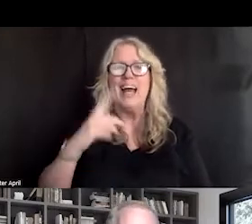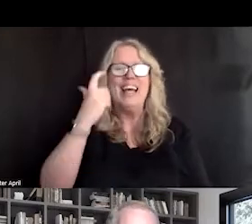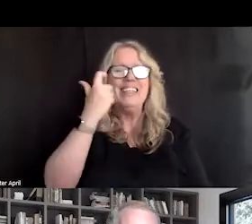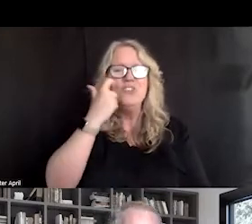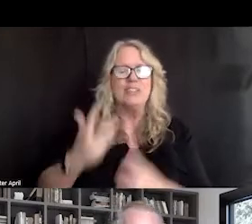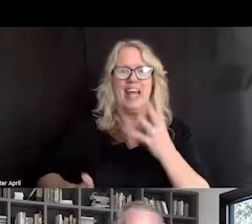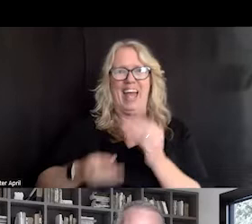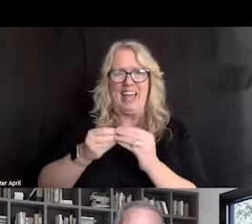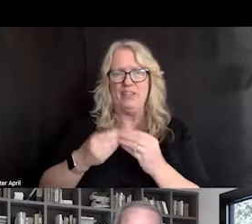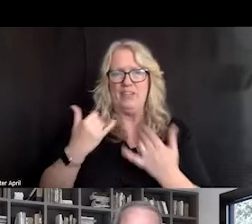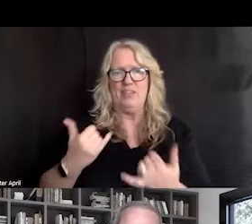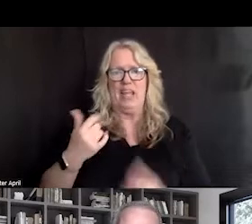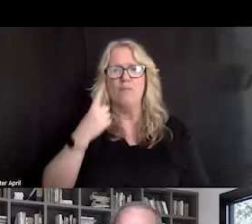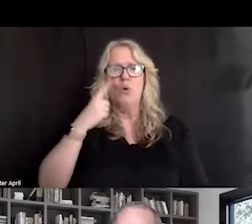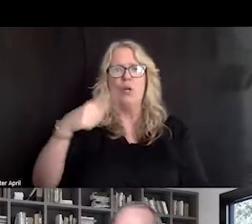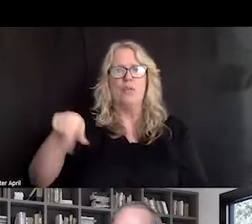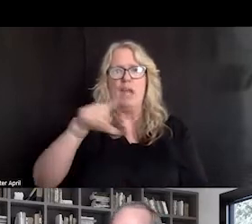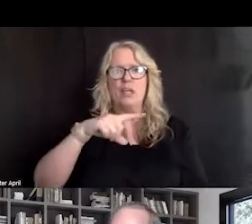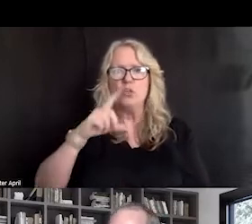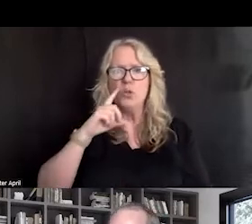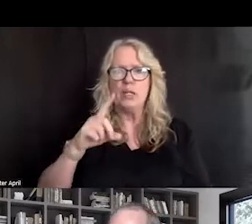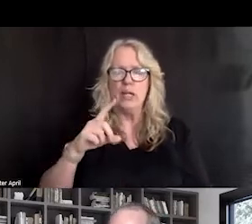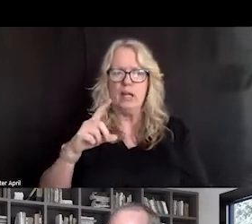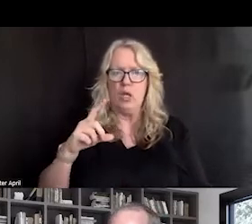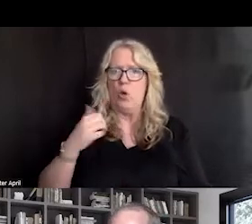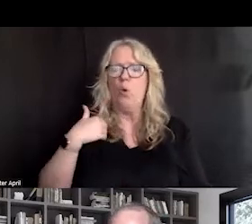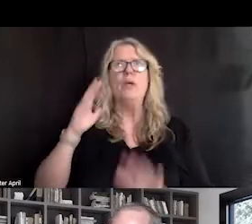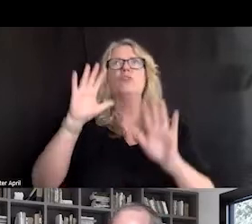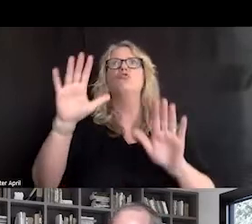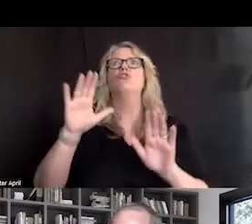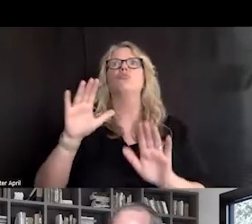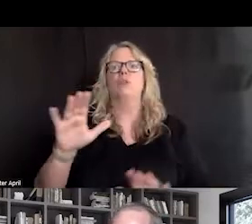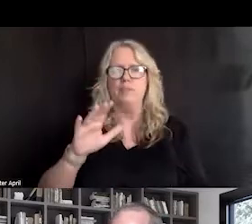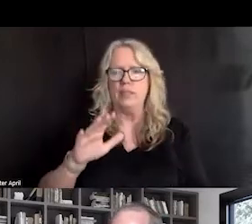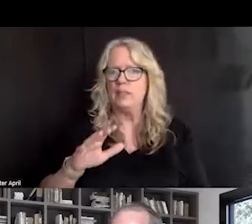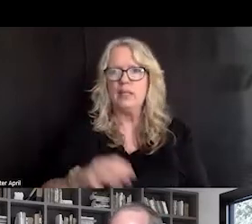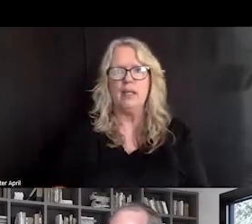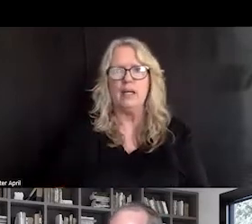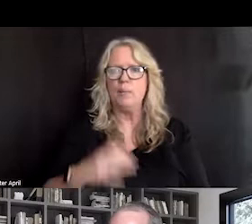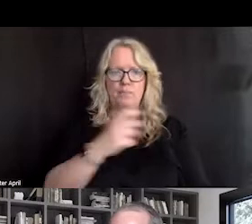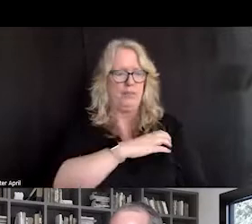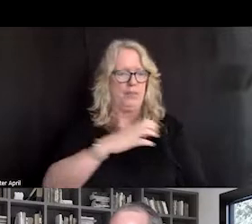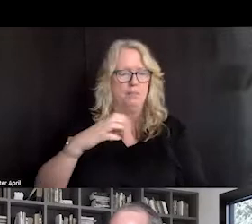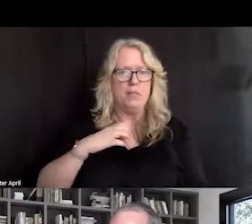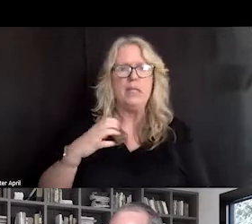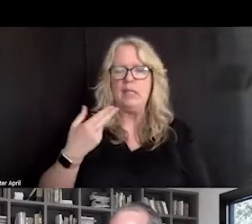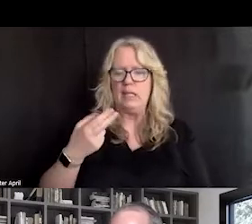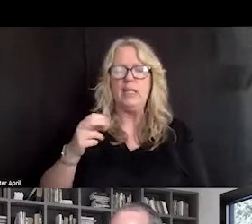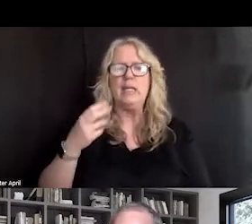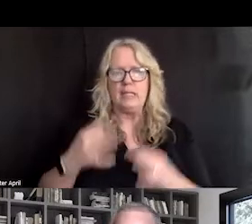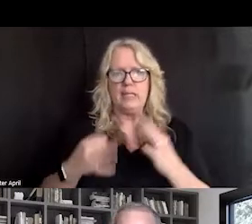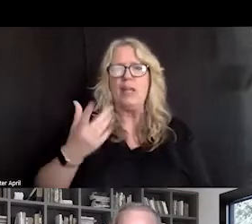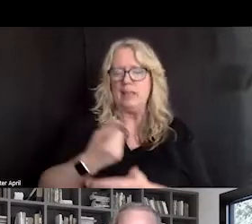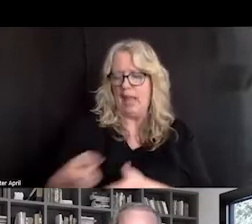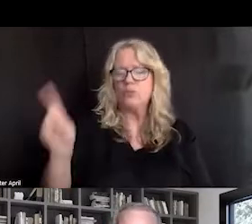this into the deck for those of you who are in the run of show, but we did have a terrific committee hearing last